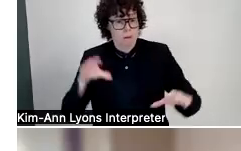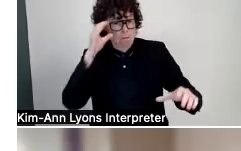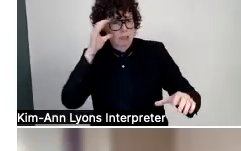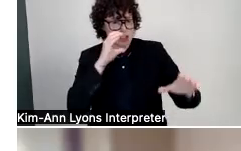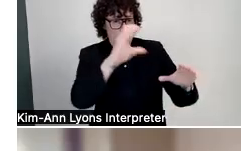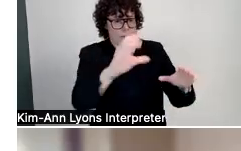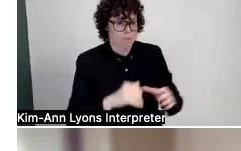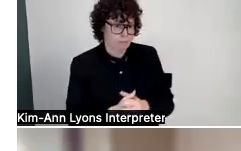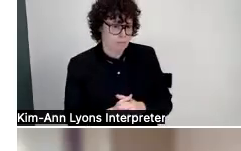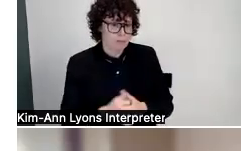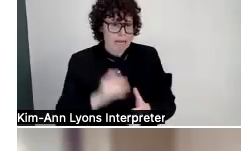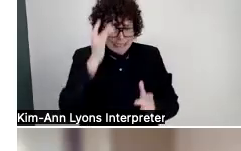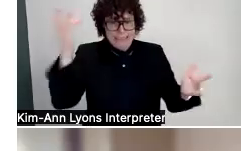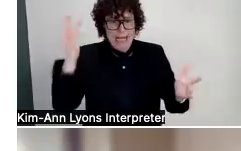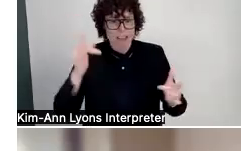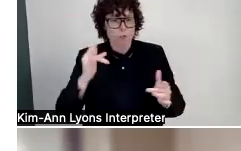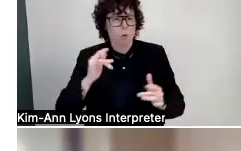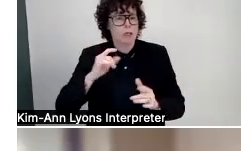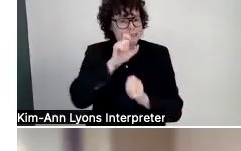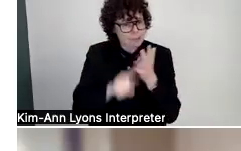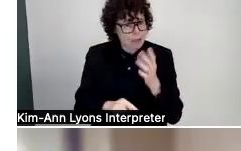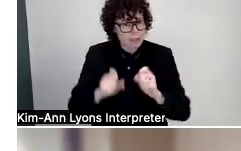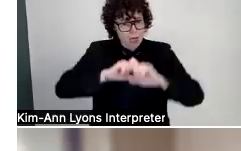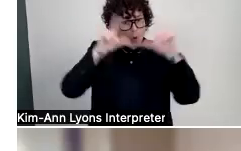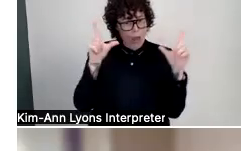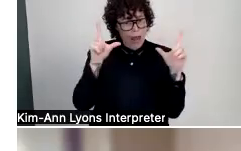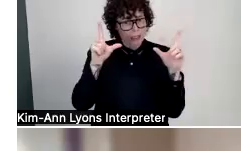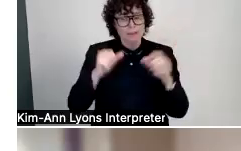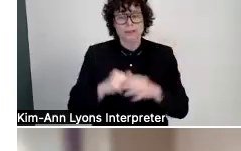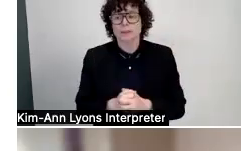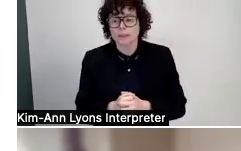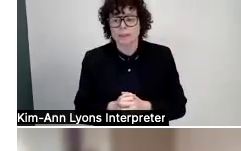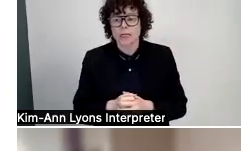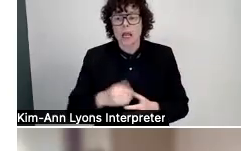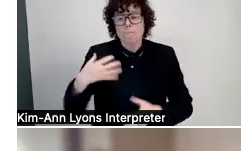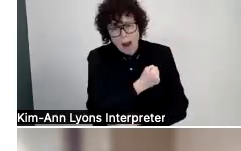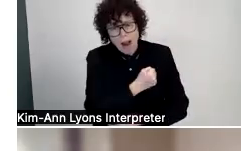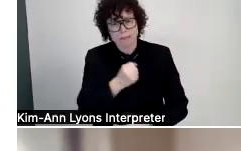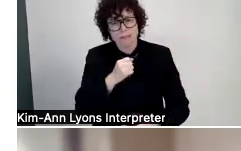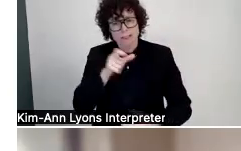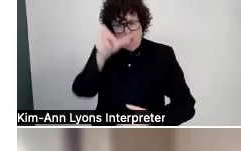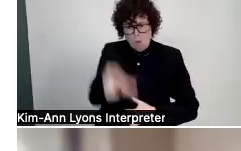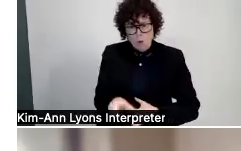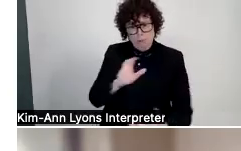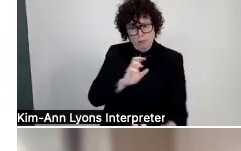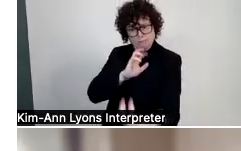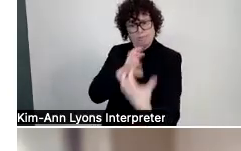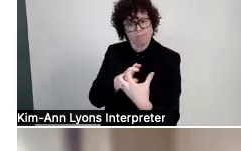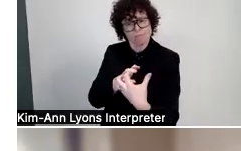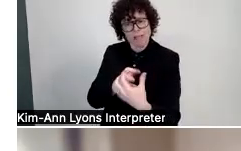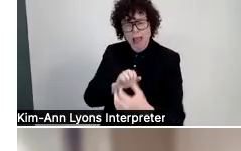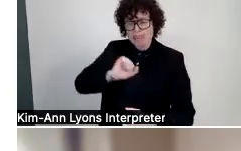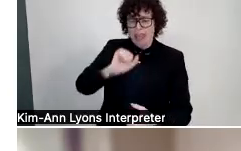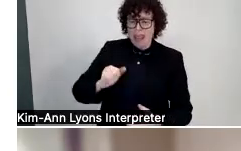called intellectual disability awareness is practice in a manner that recognizes, respects, values, and includes the lived